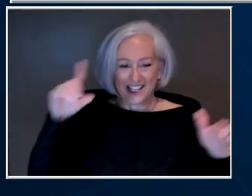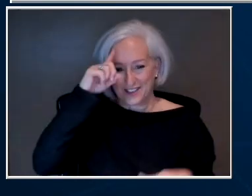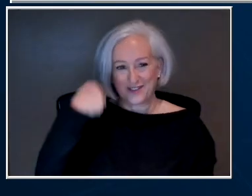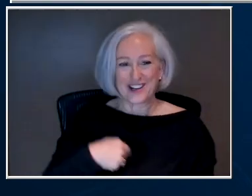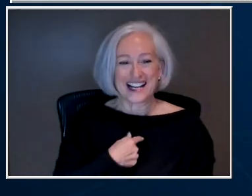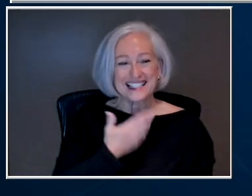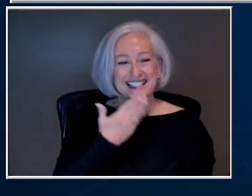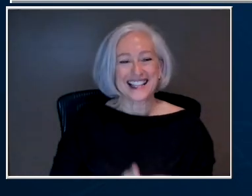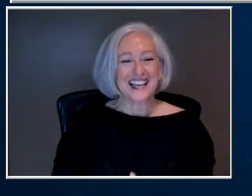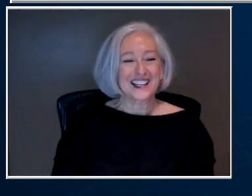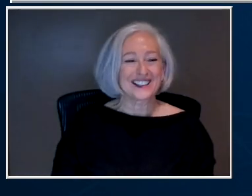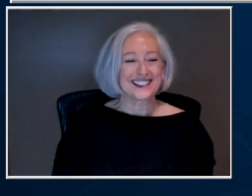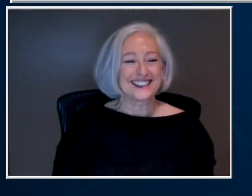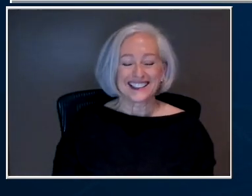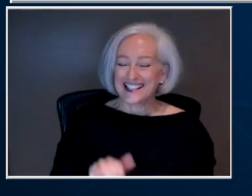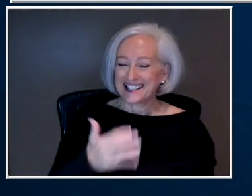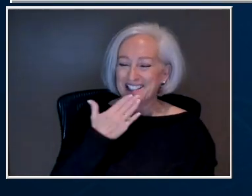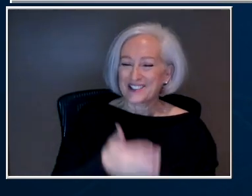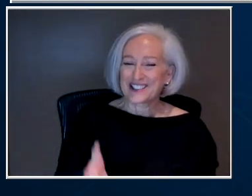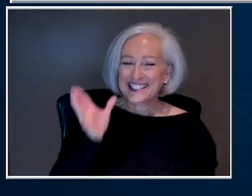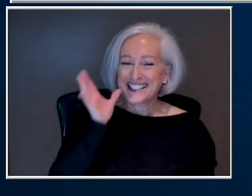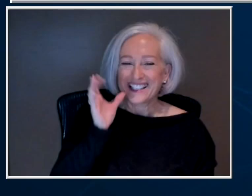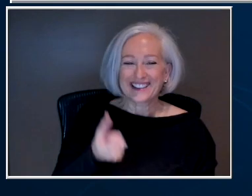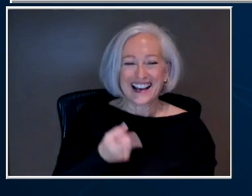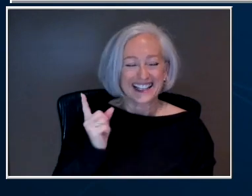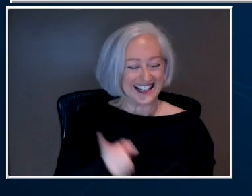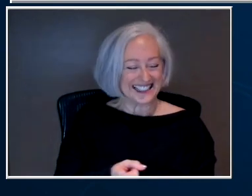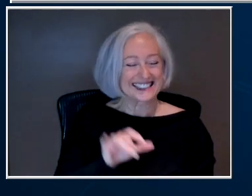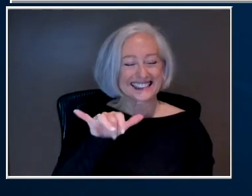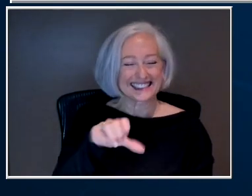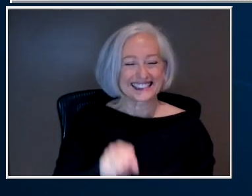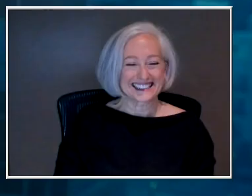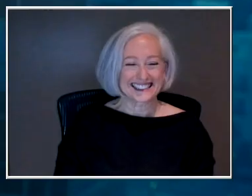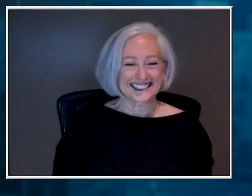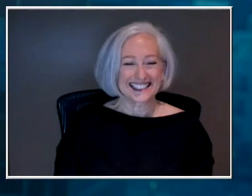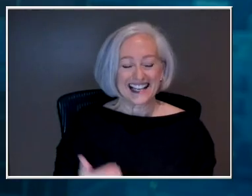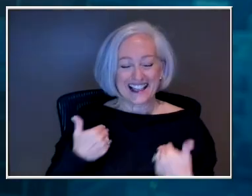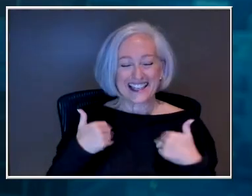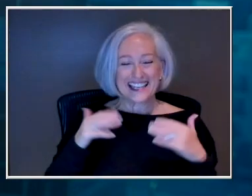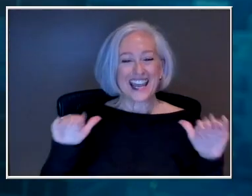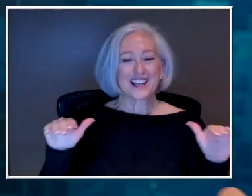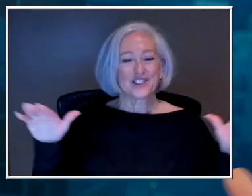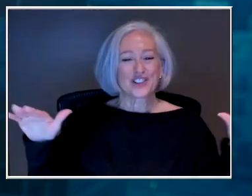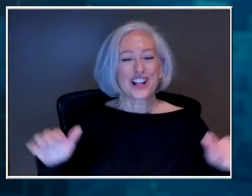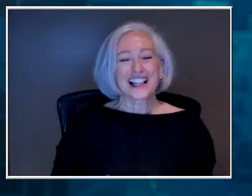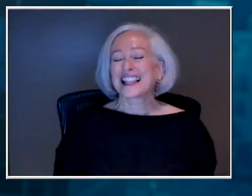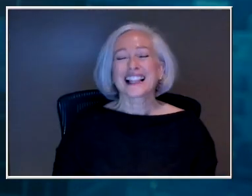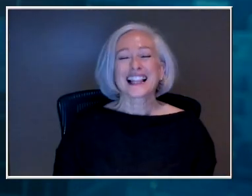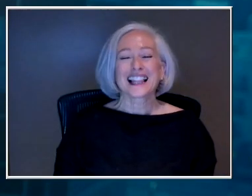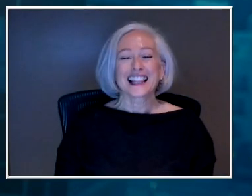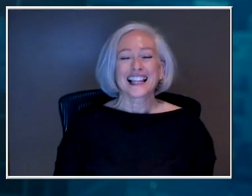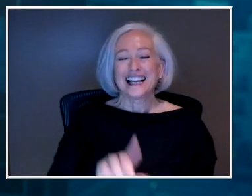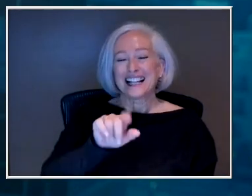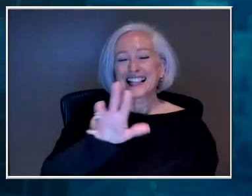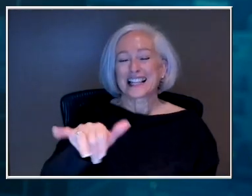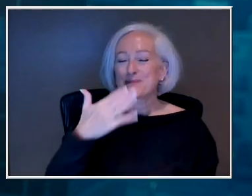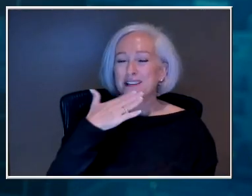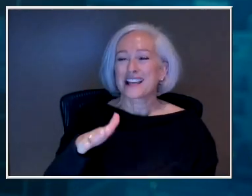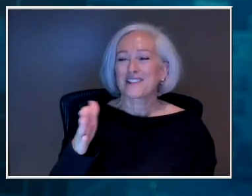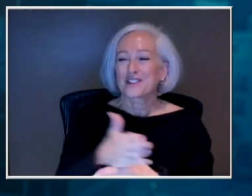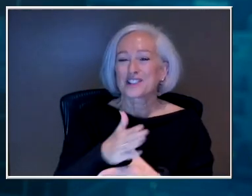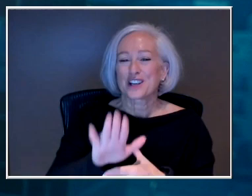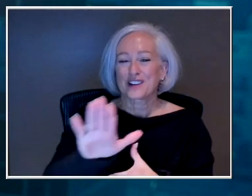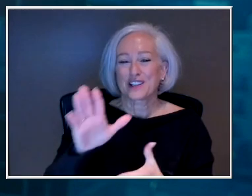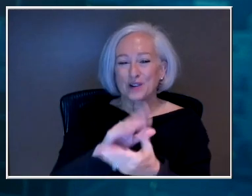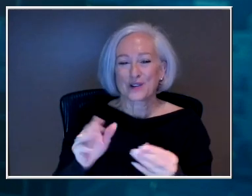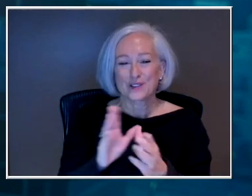got to be good to hear. Yes. That's got to be the angel. Okay, so let's, Libby, just again, thank you so much for sharing your story. We can't tell